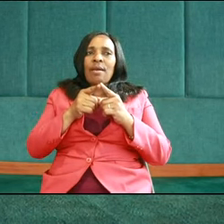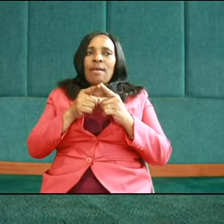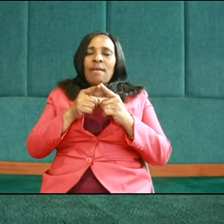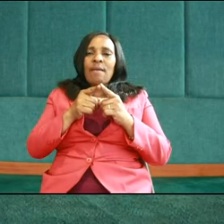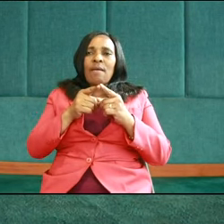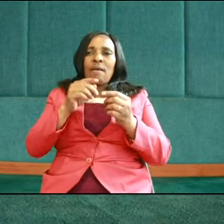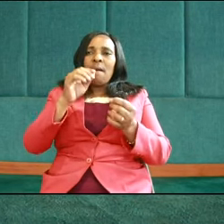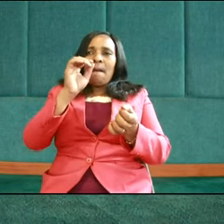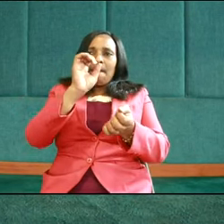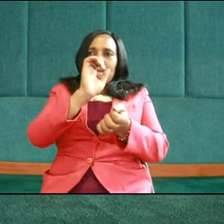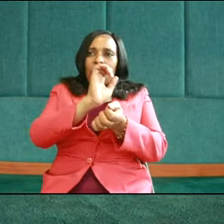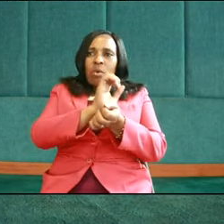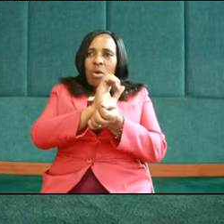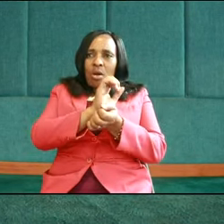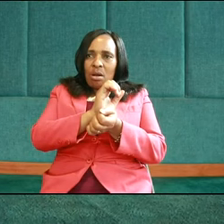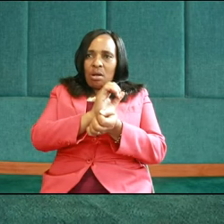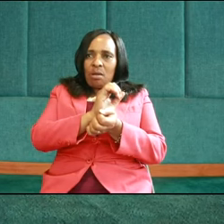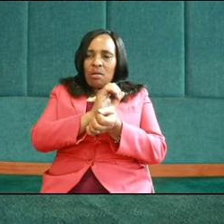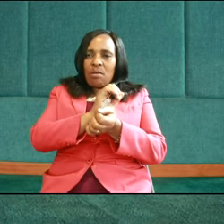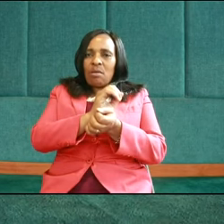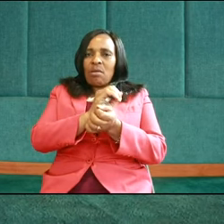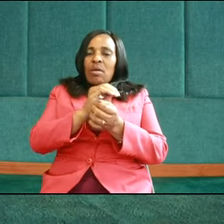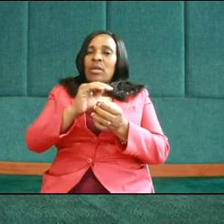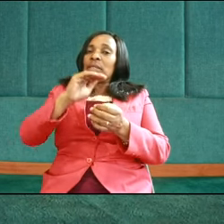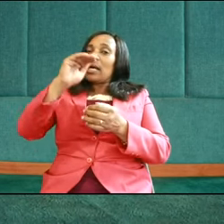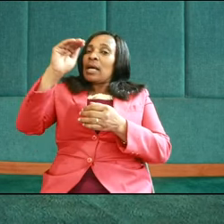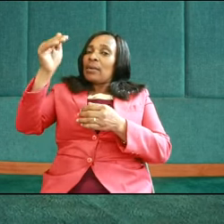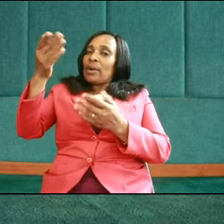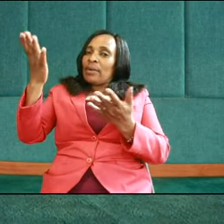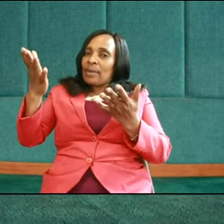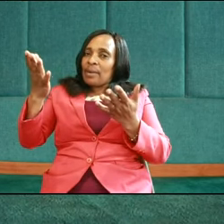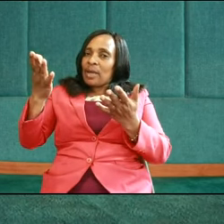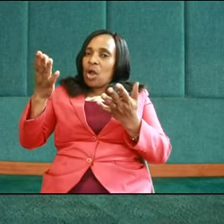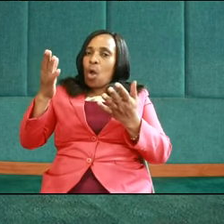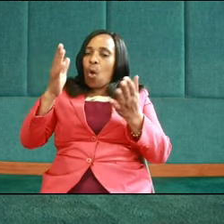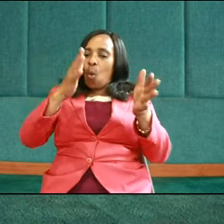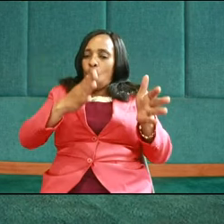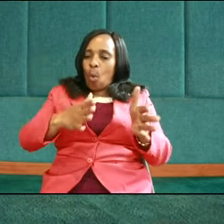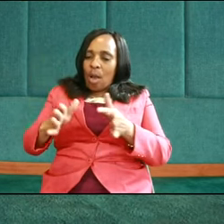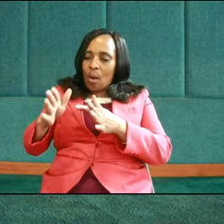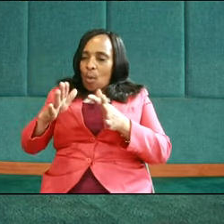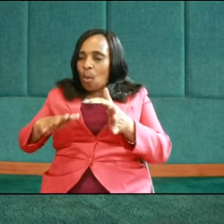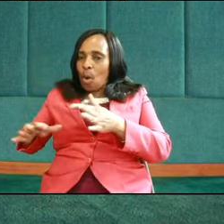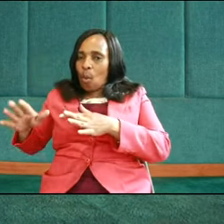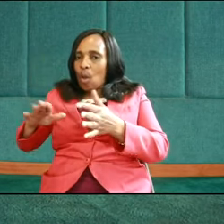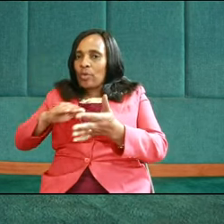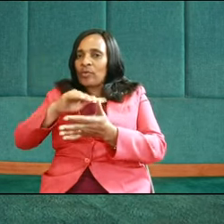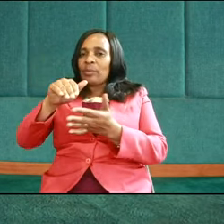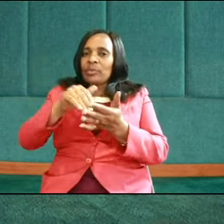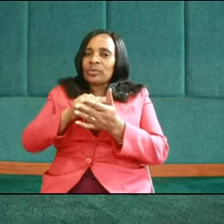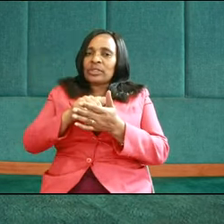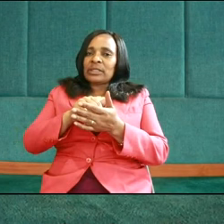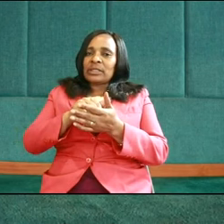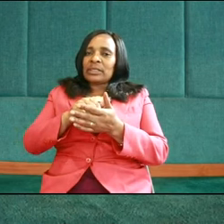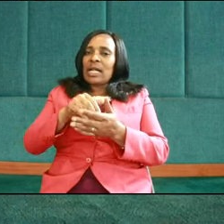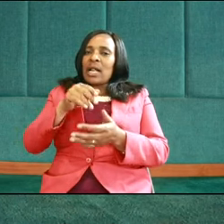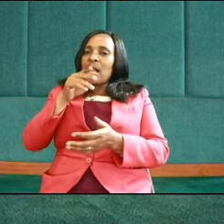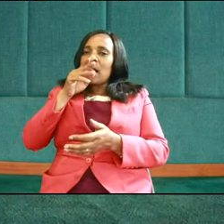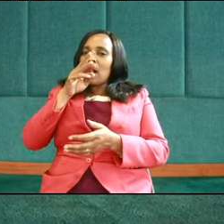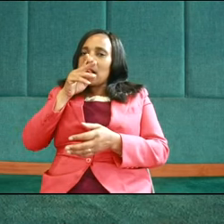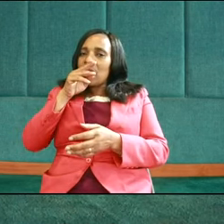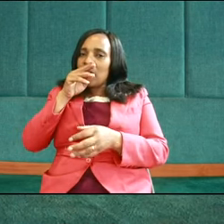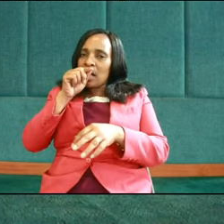when Paul, when he was on an island after he got shipwrecked, mm-hmm. a snake, it bit